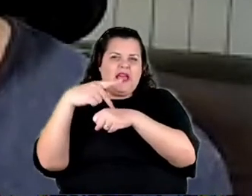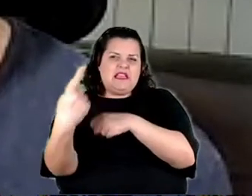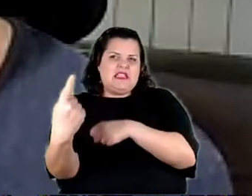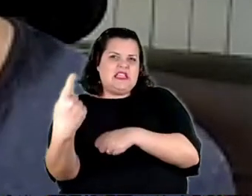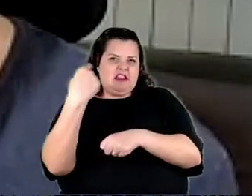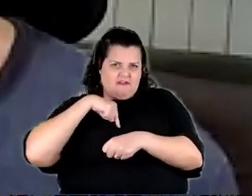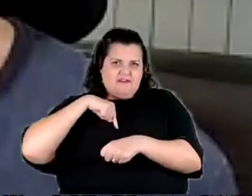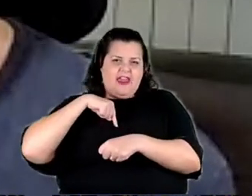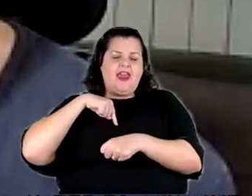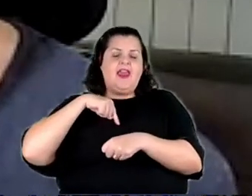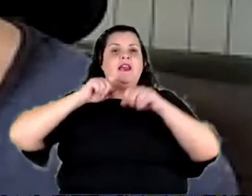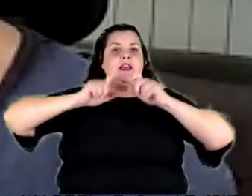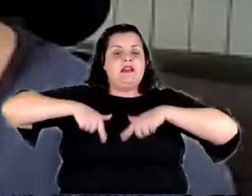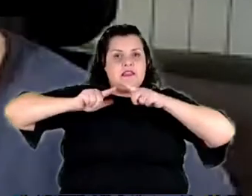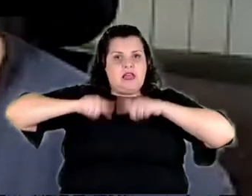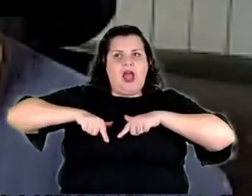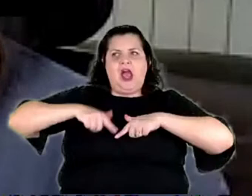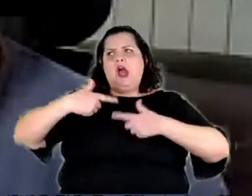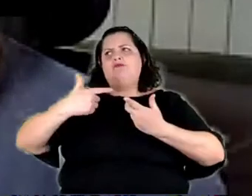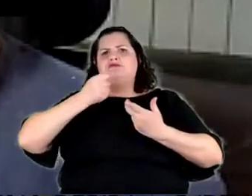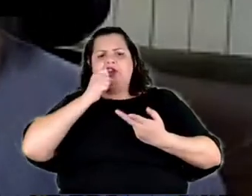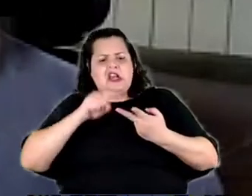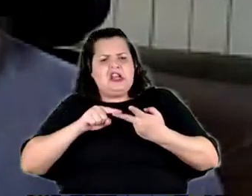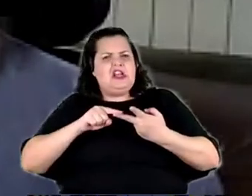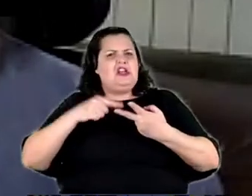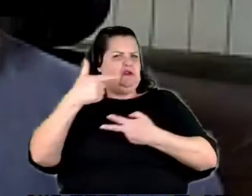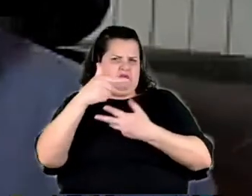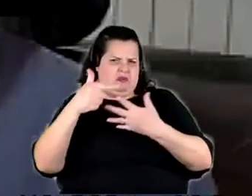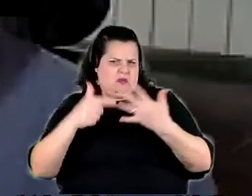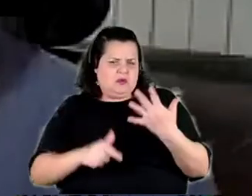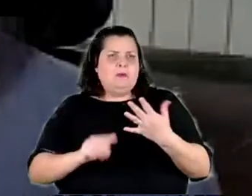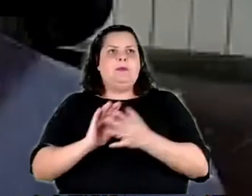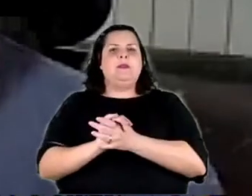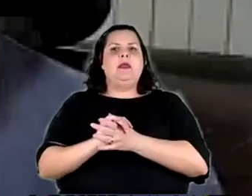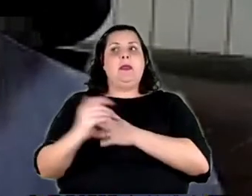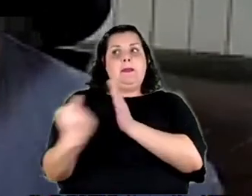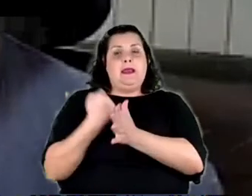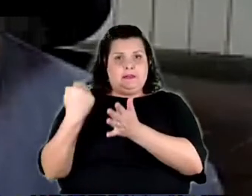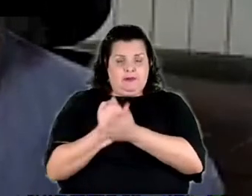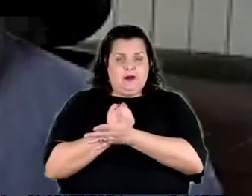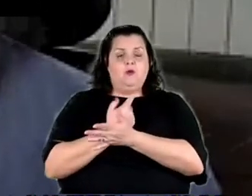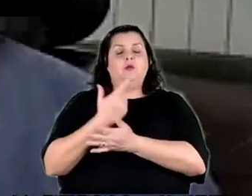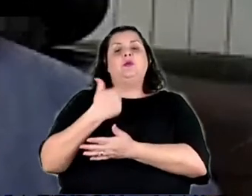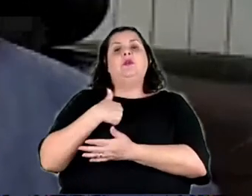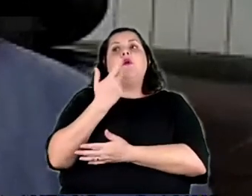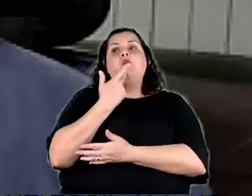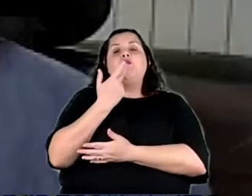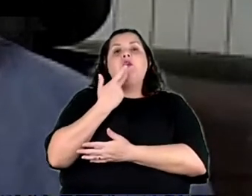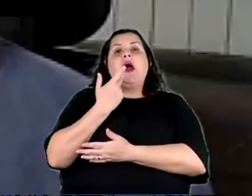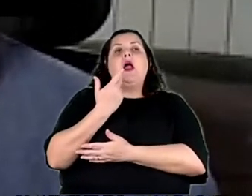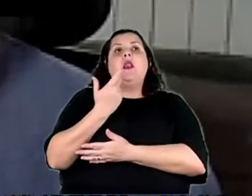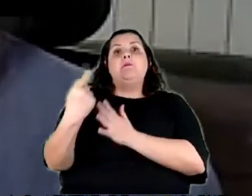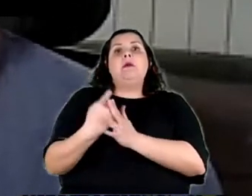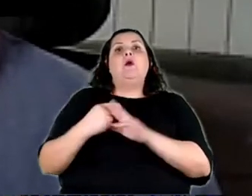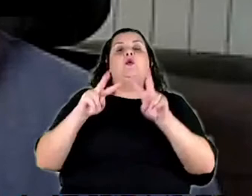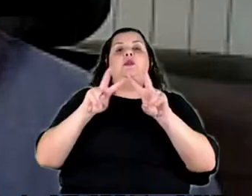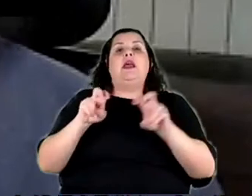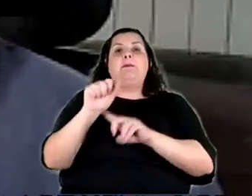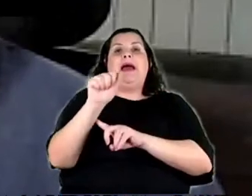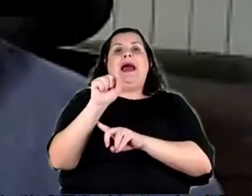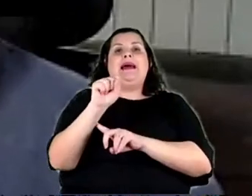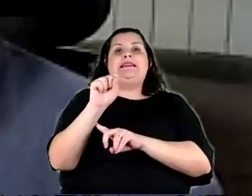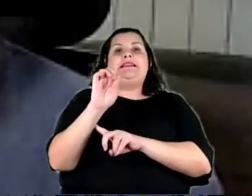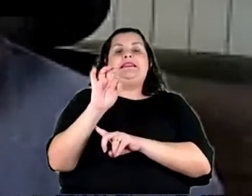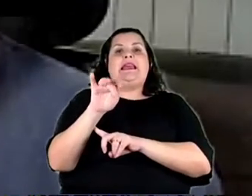the settlements, I said, you know, I have no problem with the international community pushing the Israeli government to